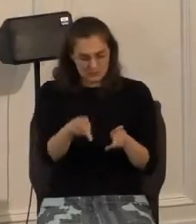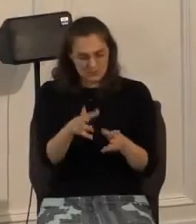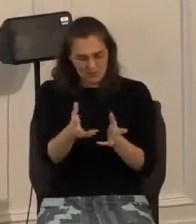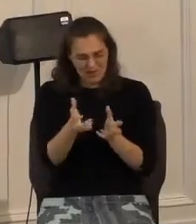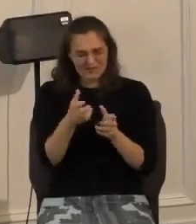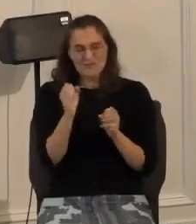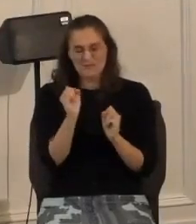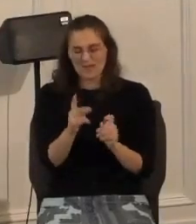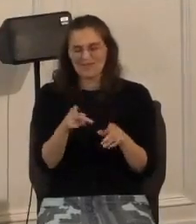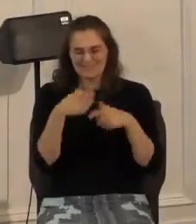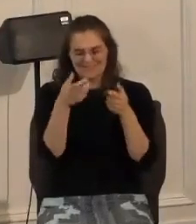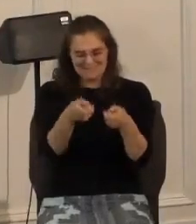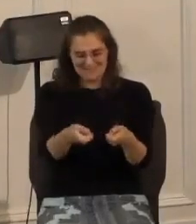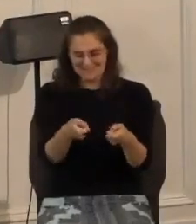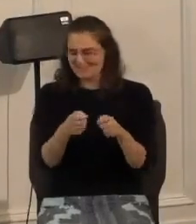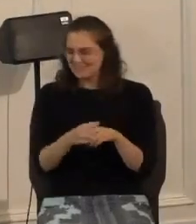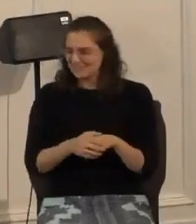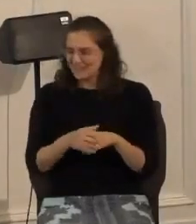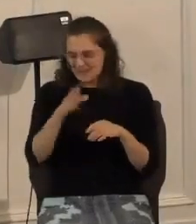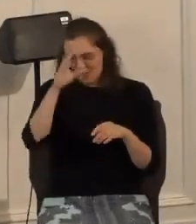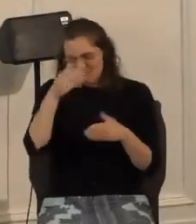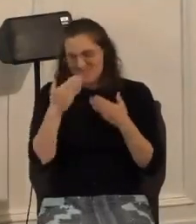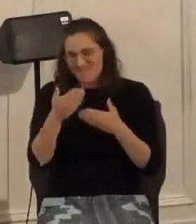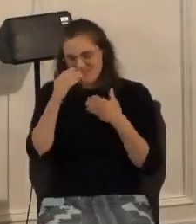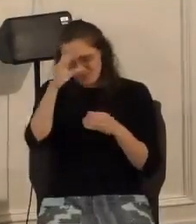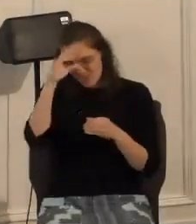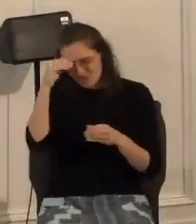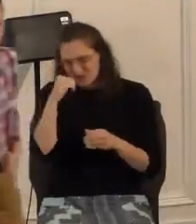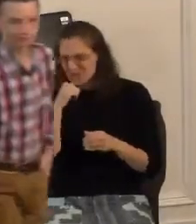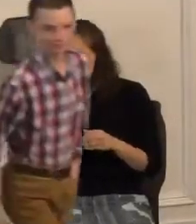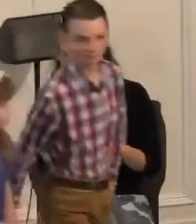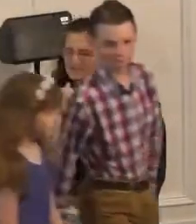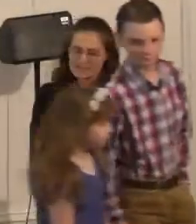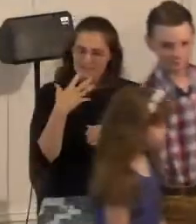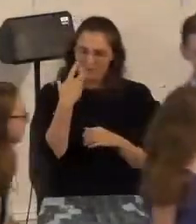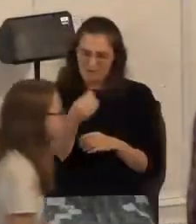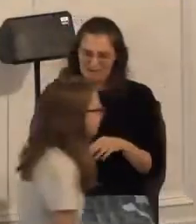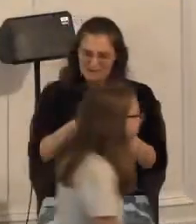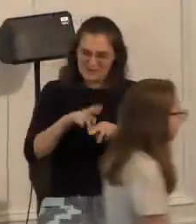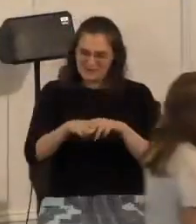thank you very much, boys and girls. You can go back to your seat at this time. Wasn't that nice of them? Very nice.